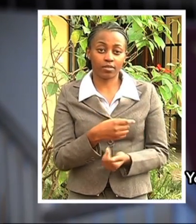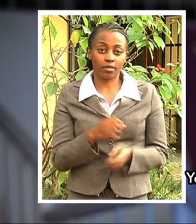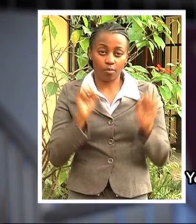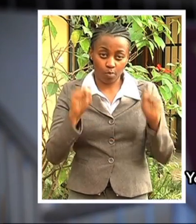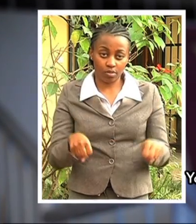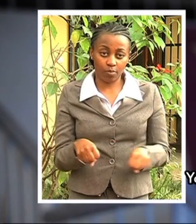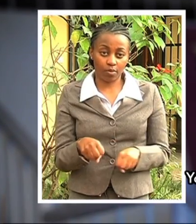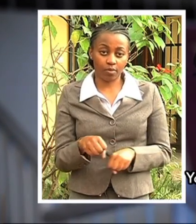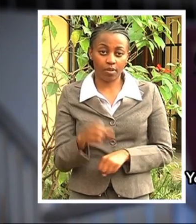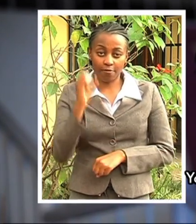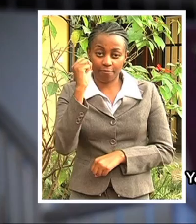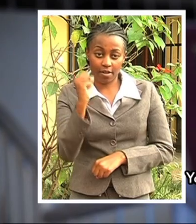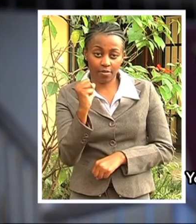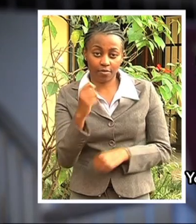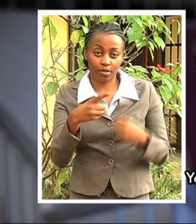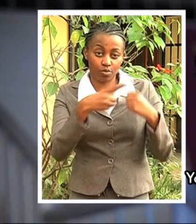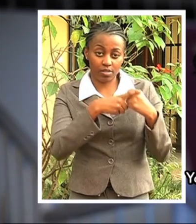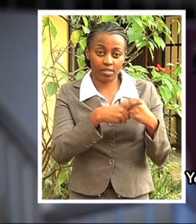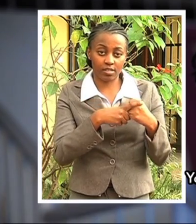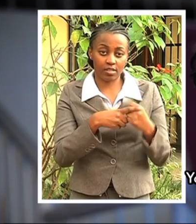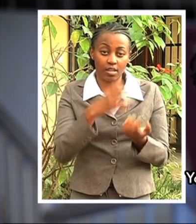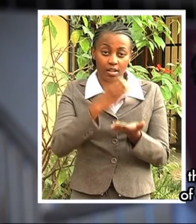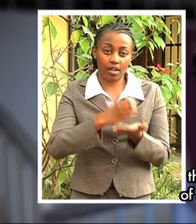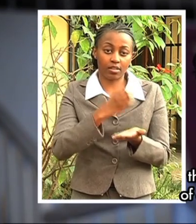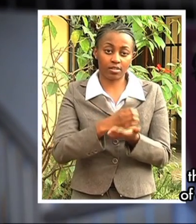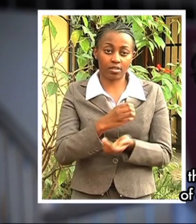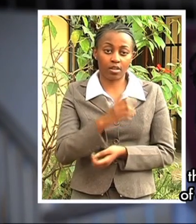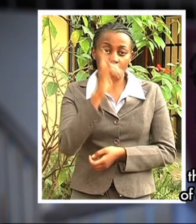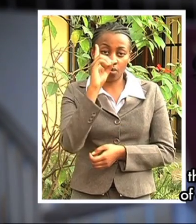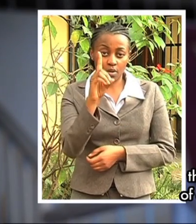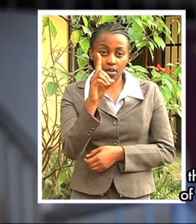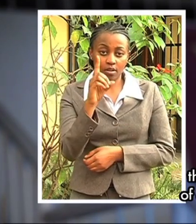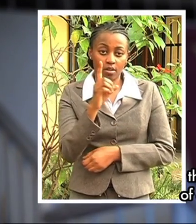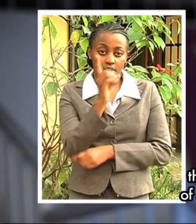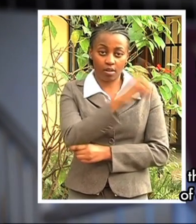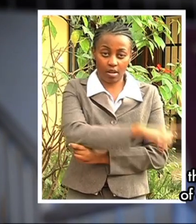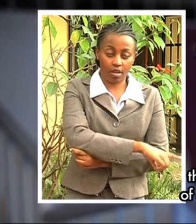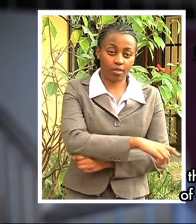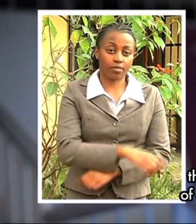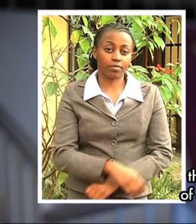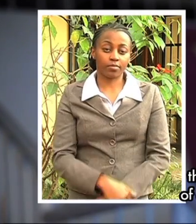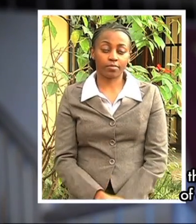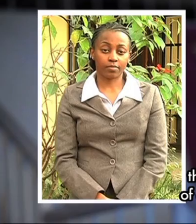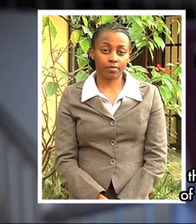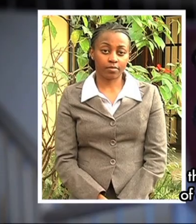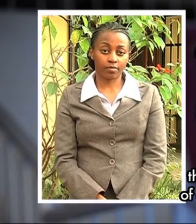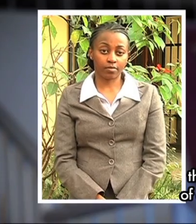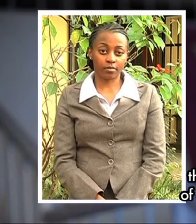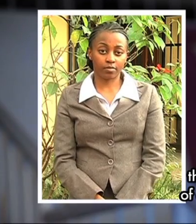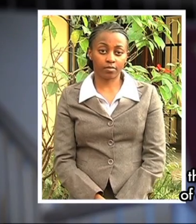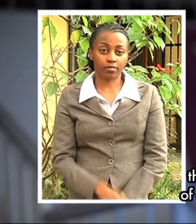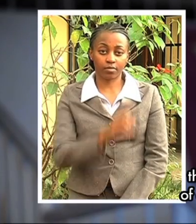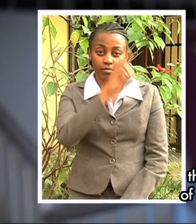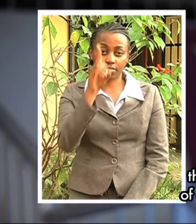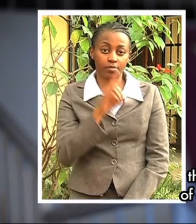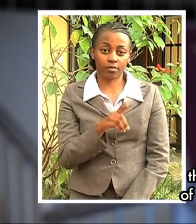least 6 to 8 glasses of clean and safe water. That is equivalent to 1.5 to 2 liters of clean